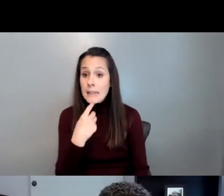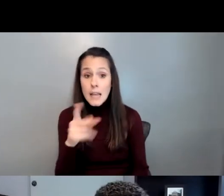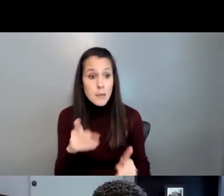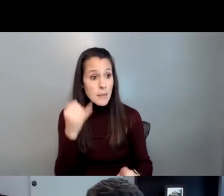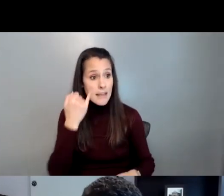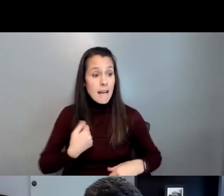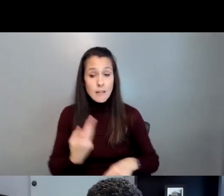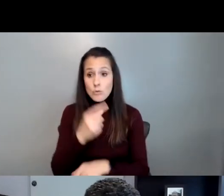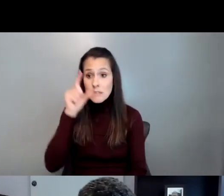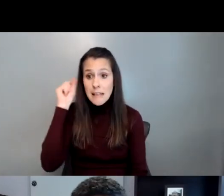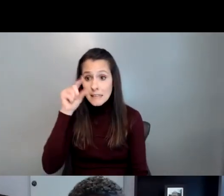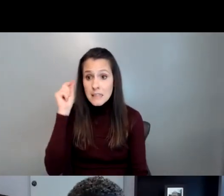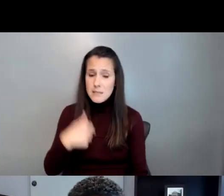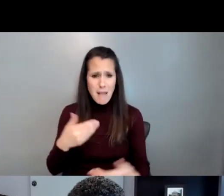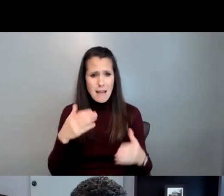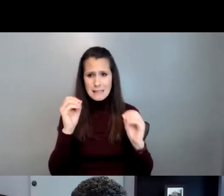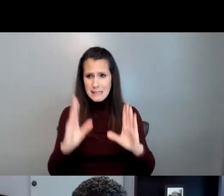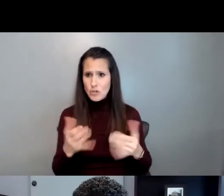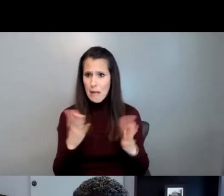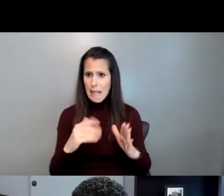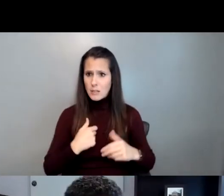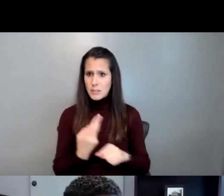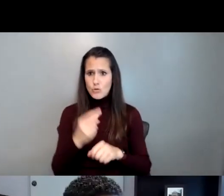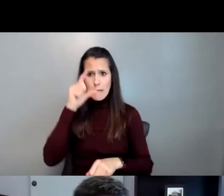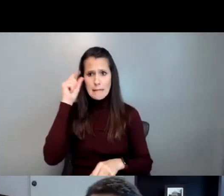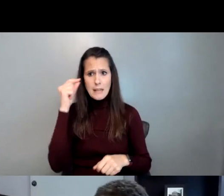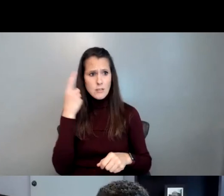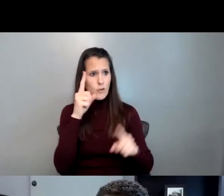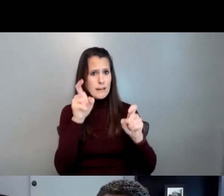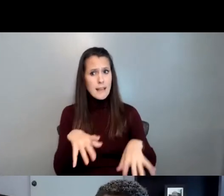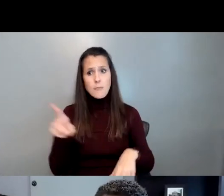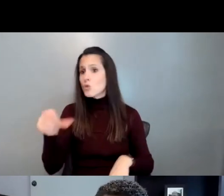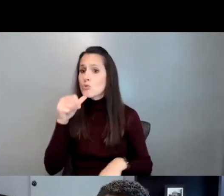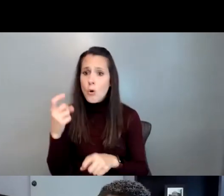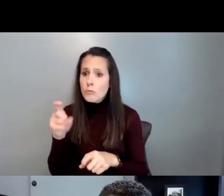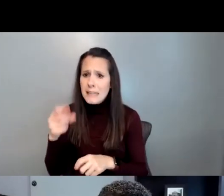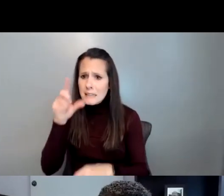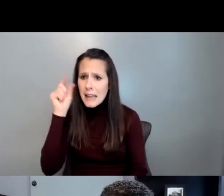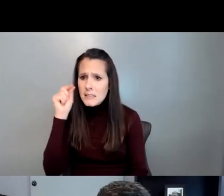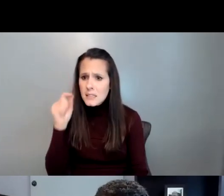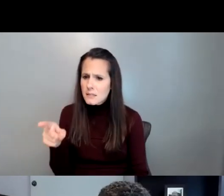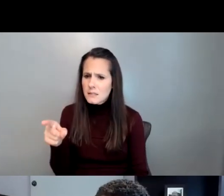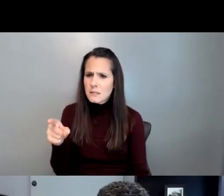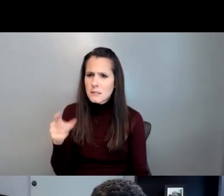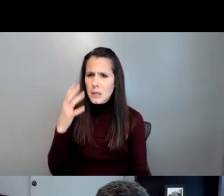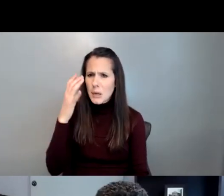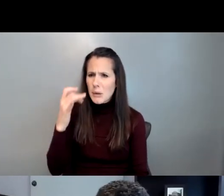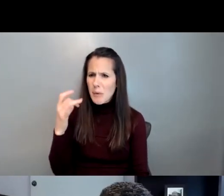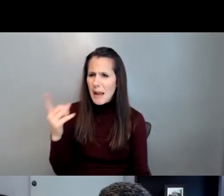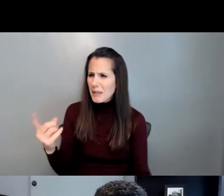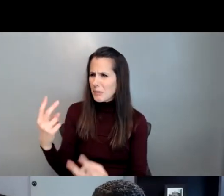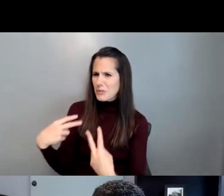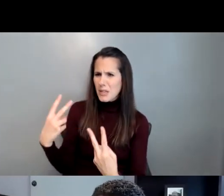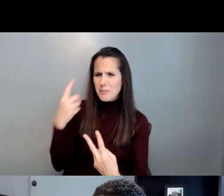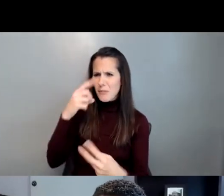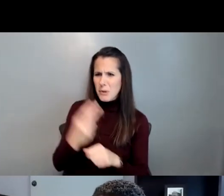glasses and my teacher lets me wear glasses in my exam, and you don't need to wear glasses, then why should you be critical of the fact that I have